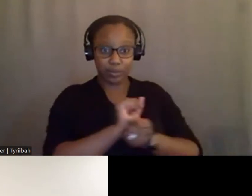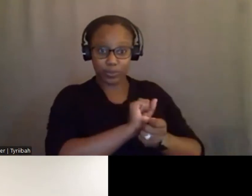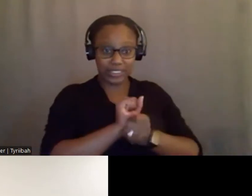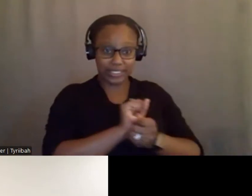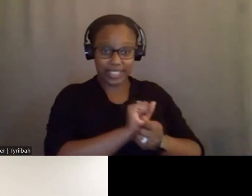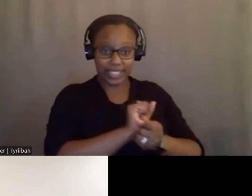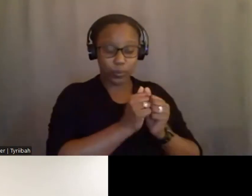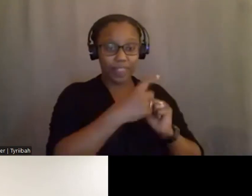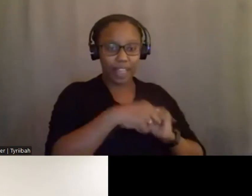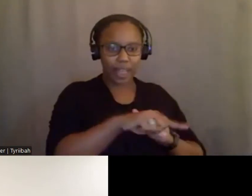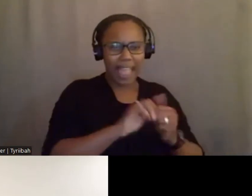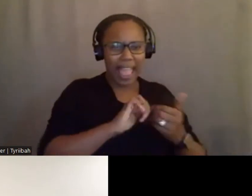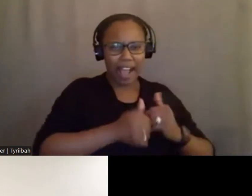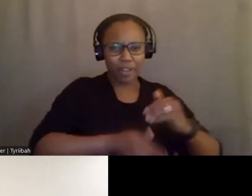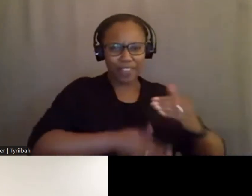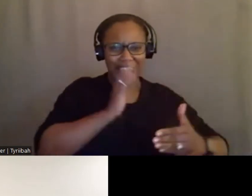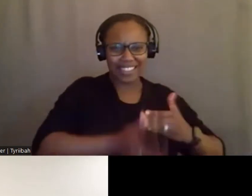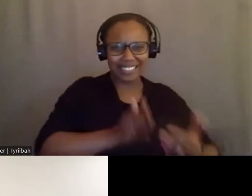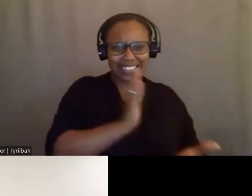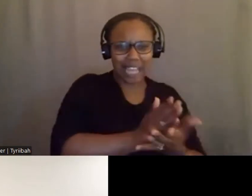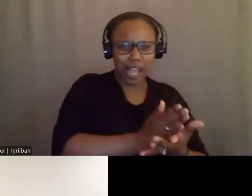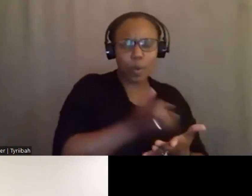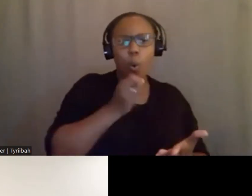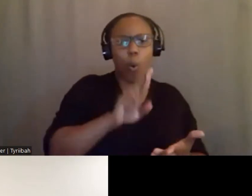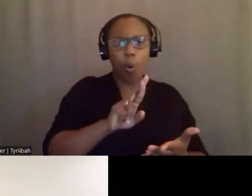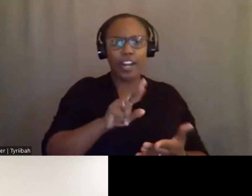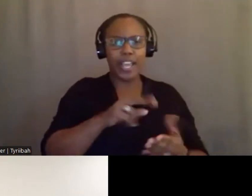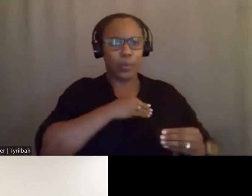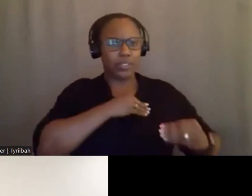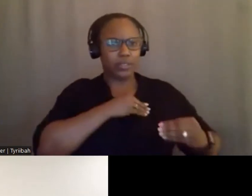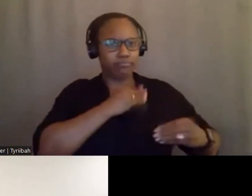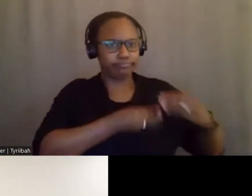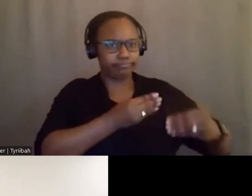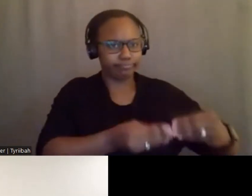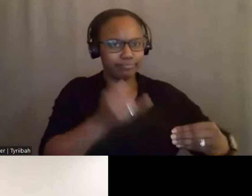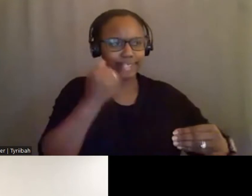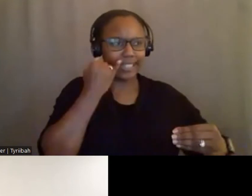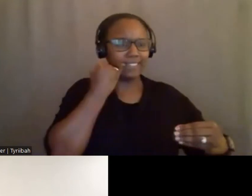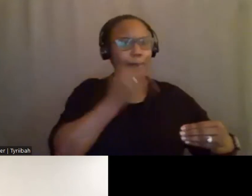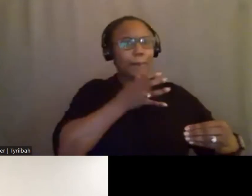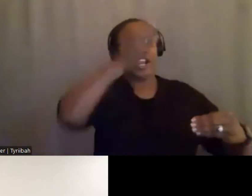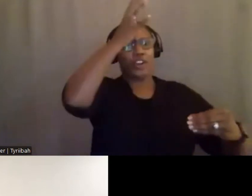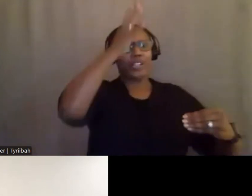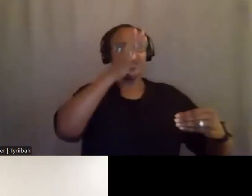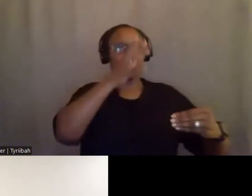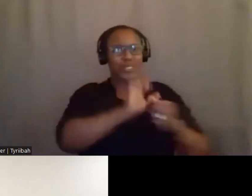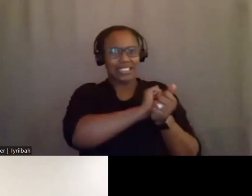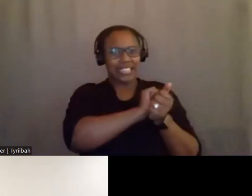enslavement automatically passed down as it was in the United States?